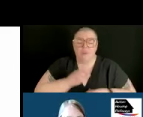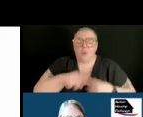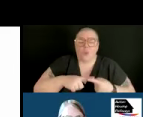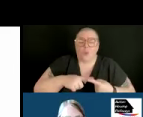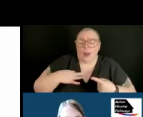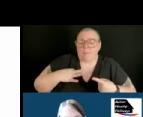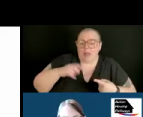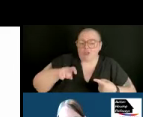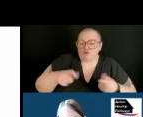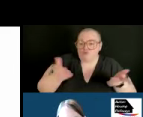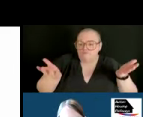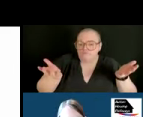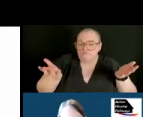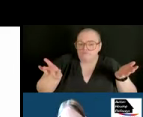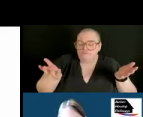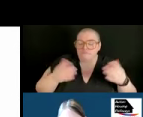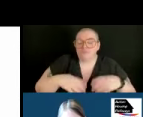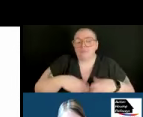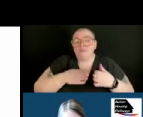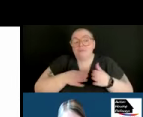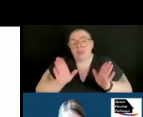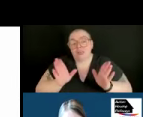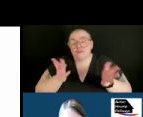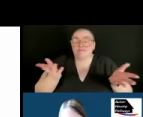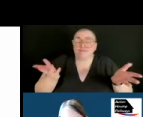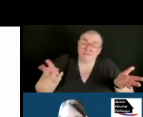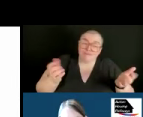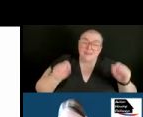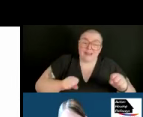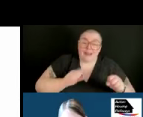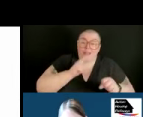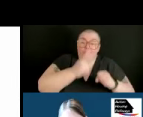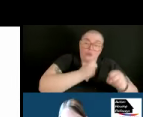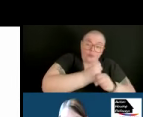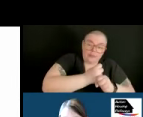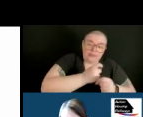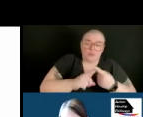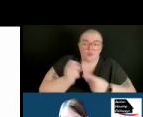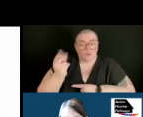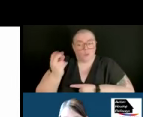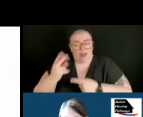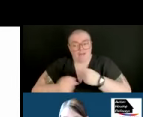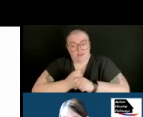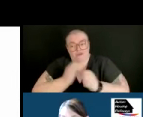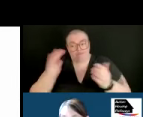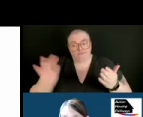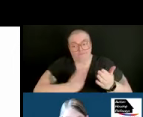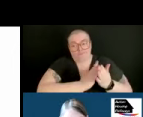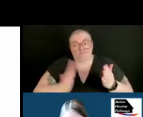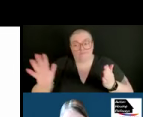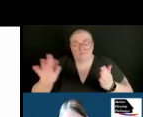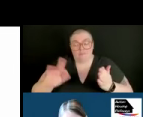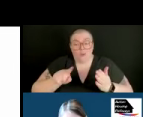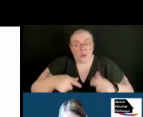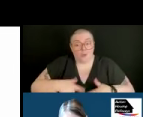Generally speaking, it can take anywhere from 3 to 12 years and depending on where you live, it could be as long